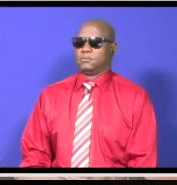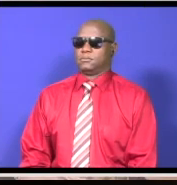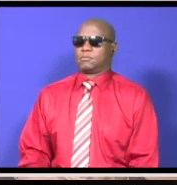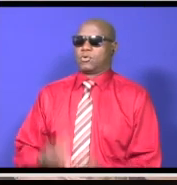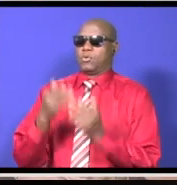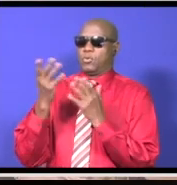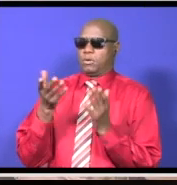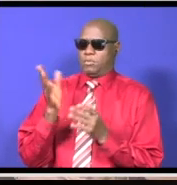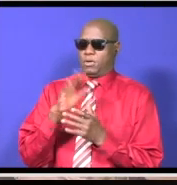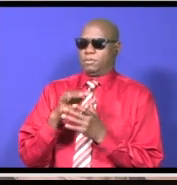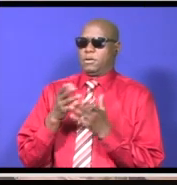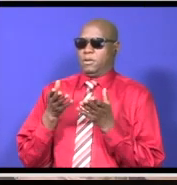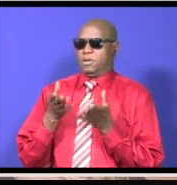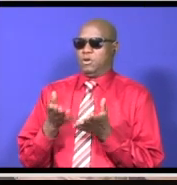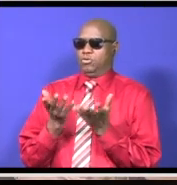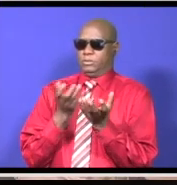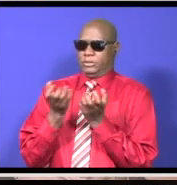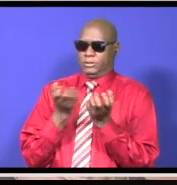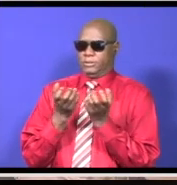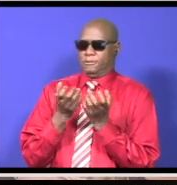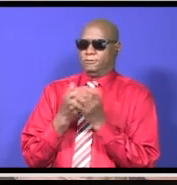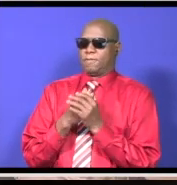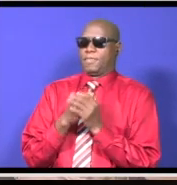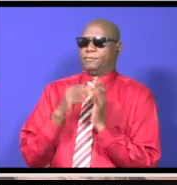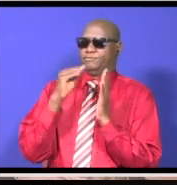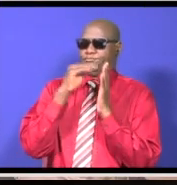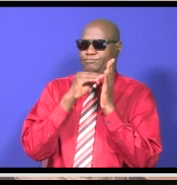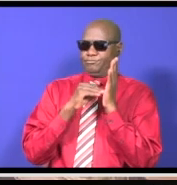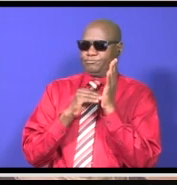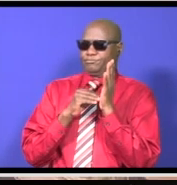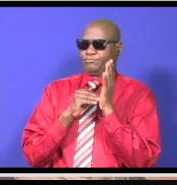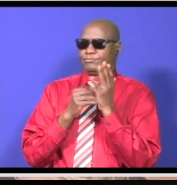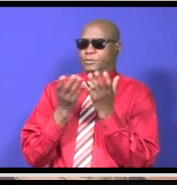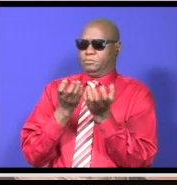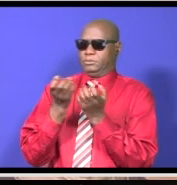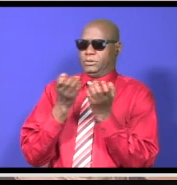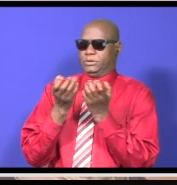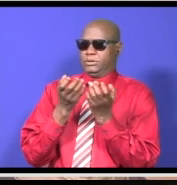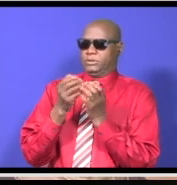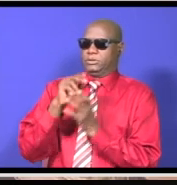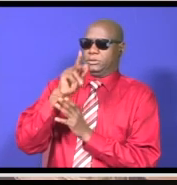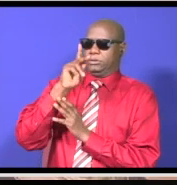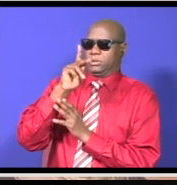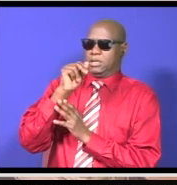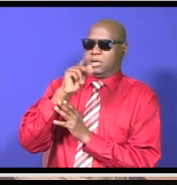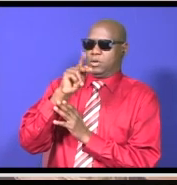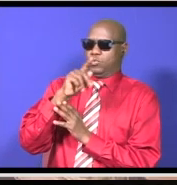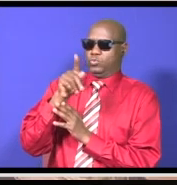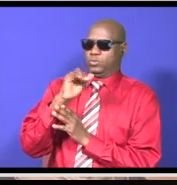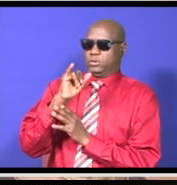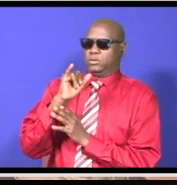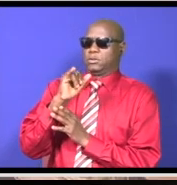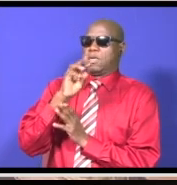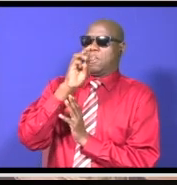Welcome back. Now let's get down to business. Listed agribusiness firm Kakuzi has tapped into the macadamia oil